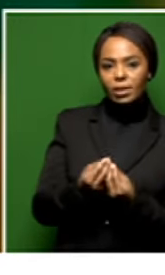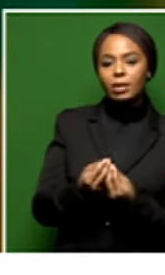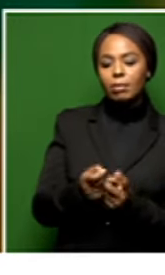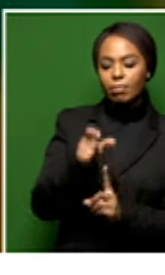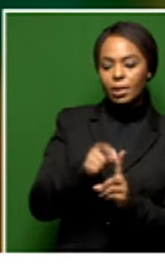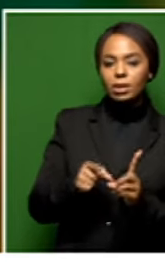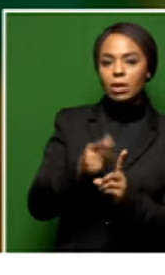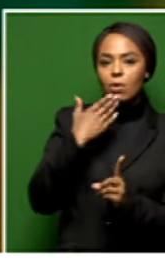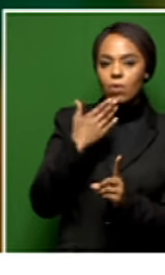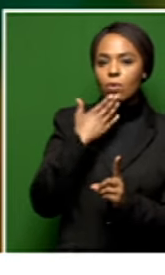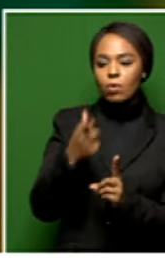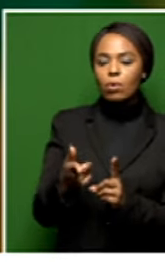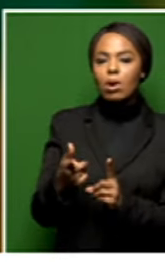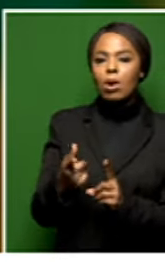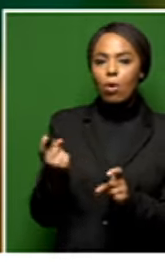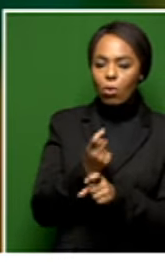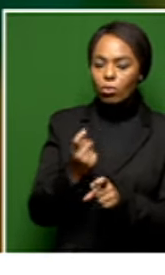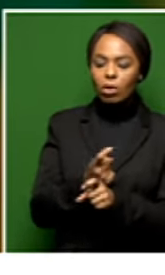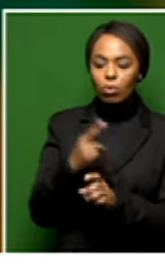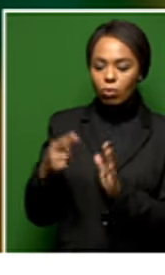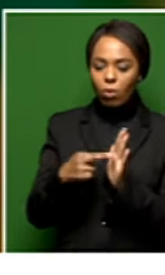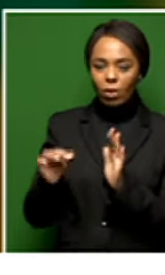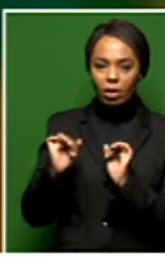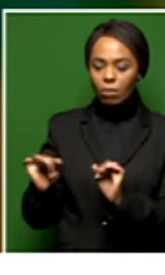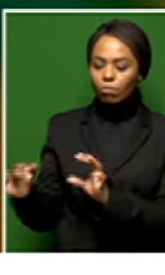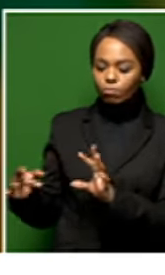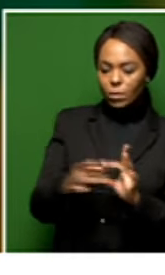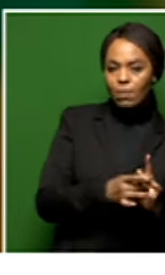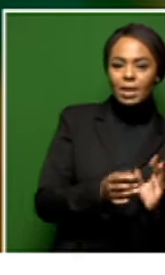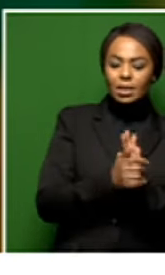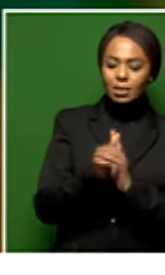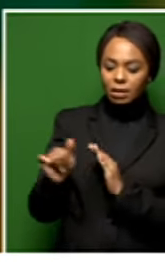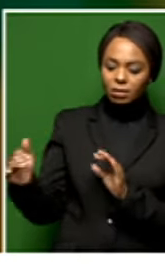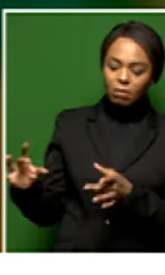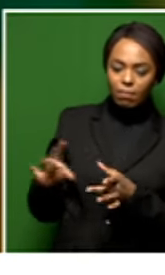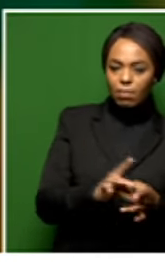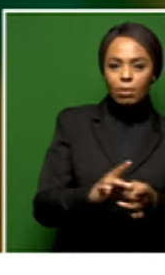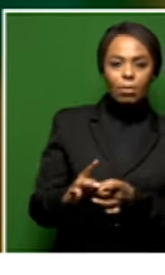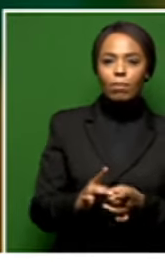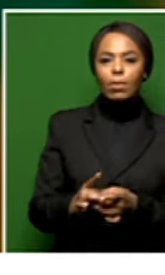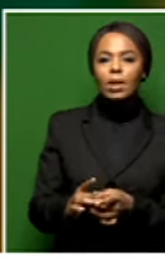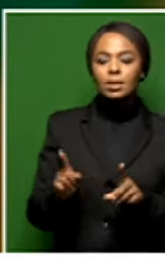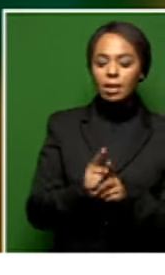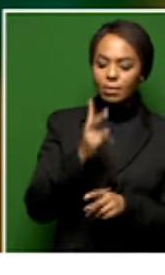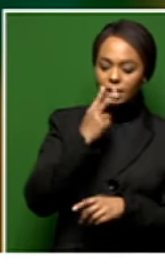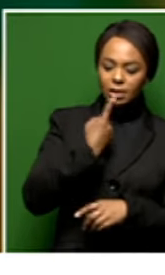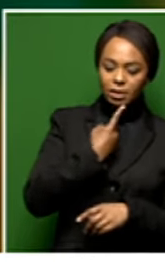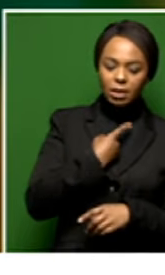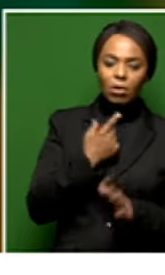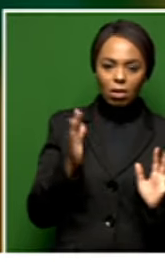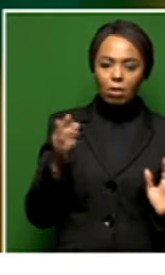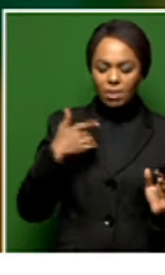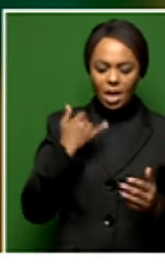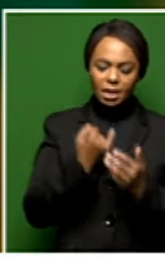kind of like dedicated to their practice, and they are into this idea of, or they see themselves as independent